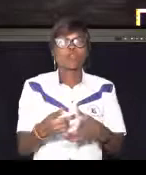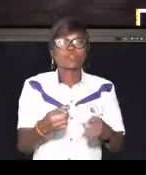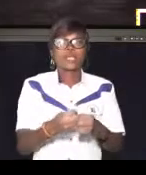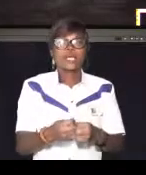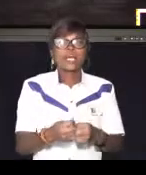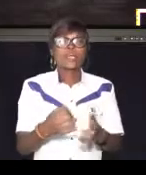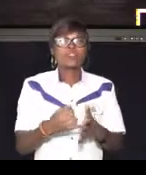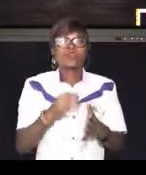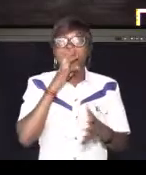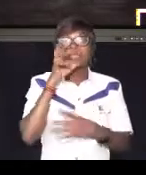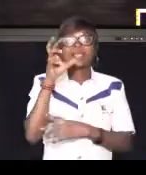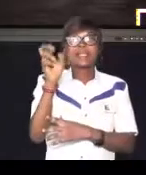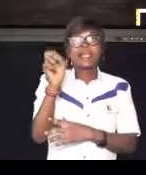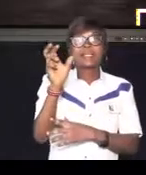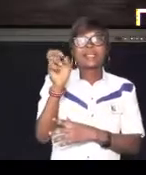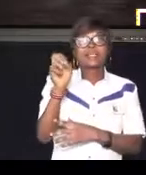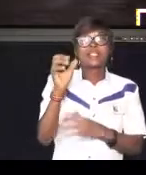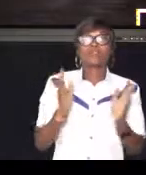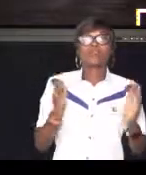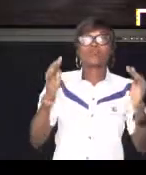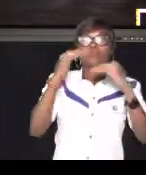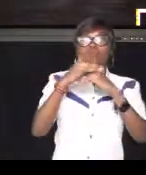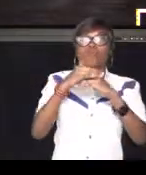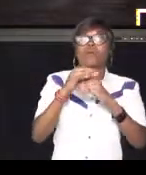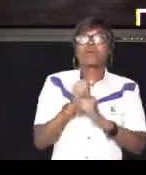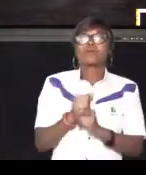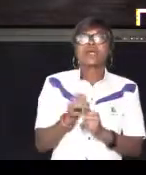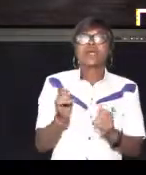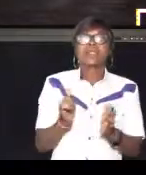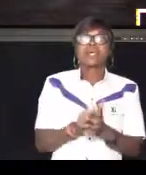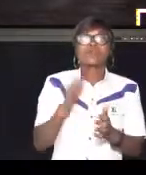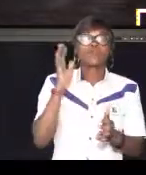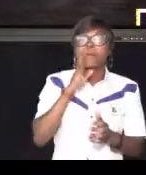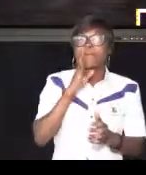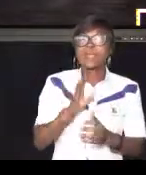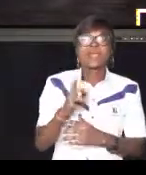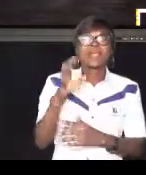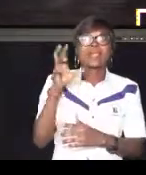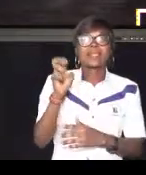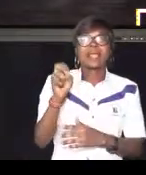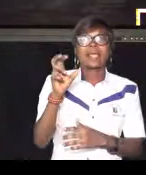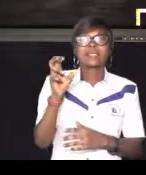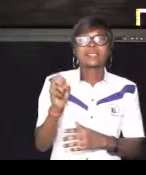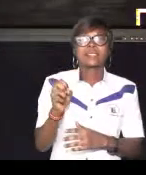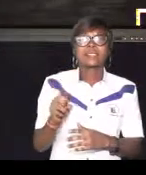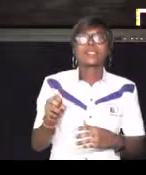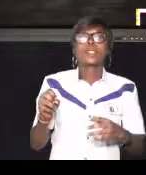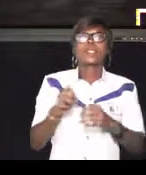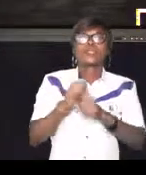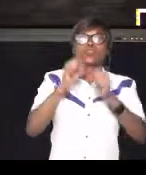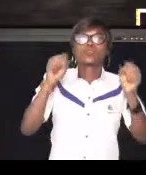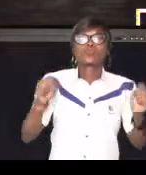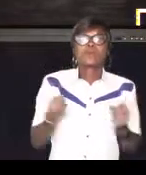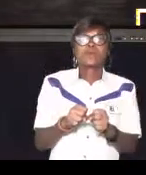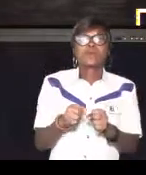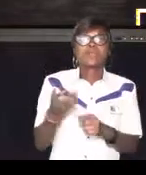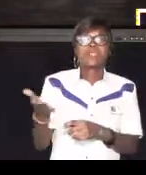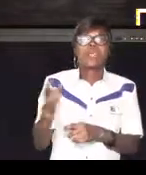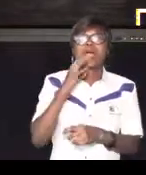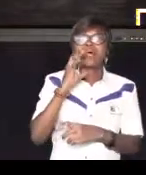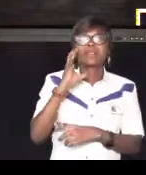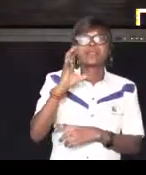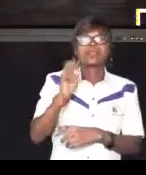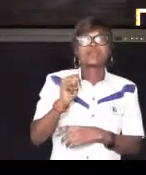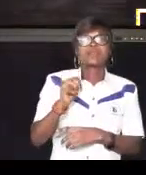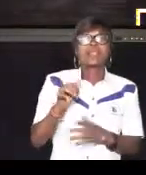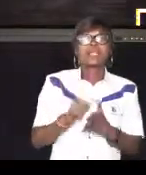altogether there will be 30 squares, because that's 6 times 5, and that will be 30 squares. But what kind of squares are they? They are centimeter squares, and